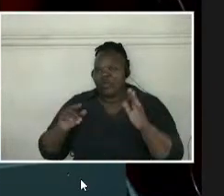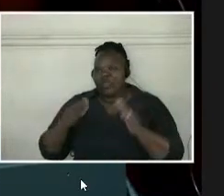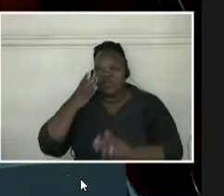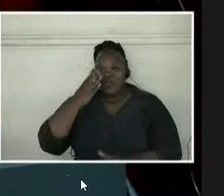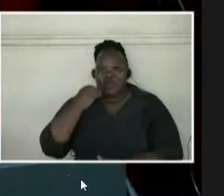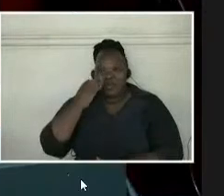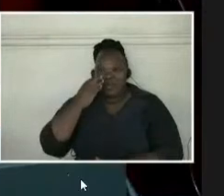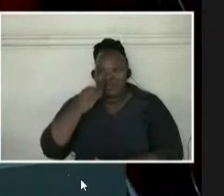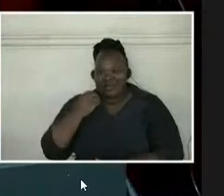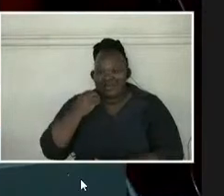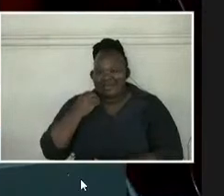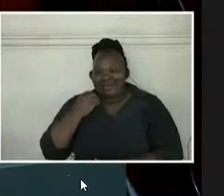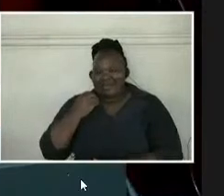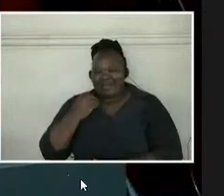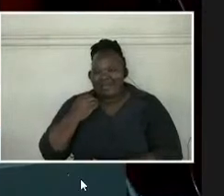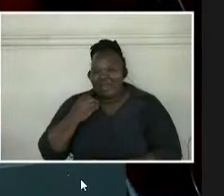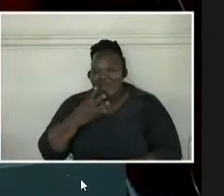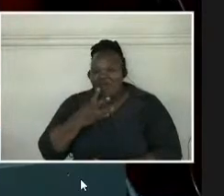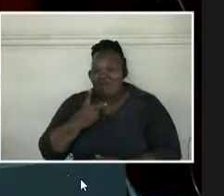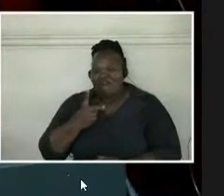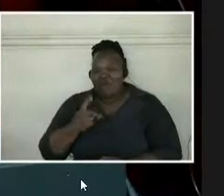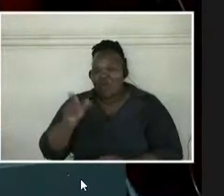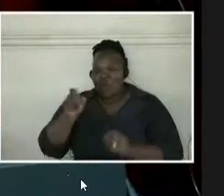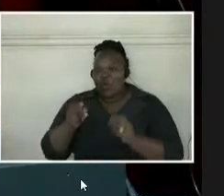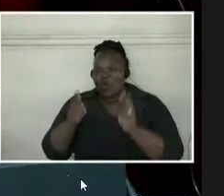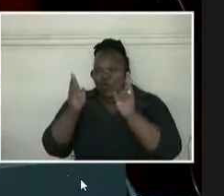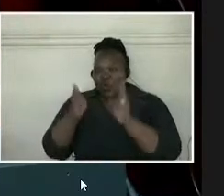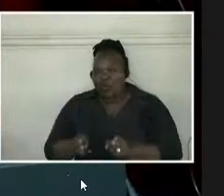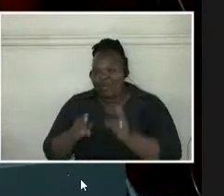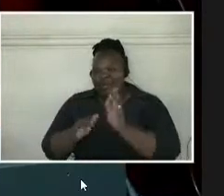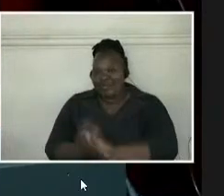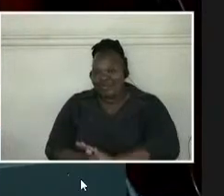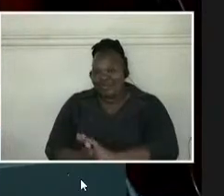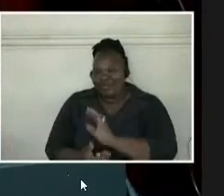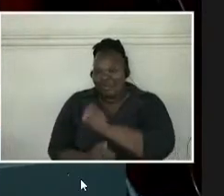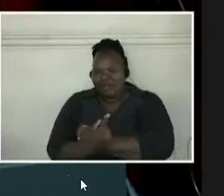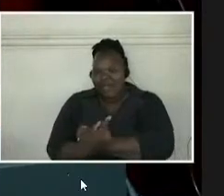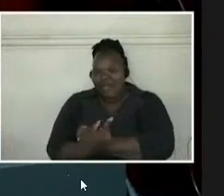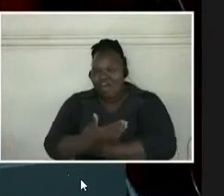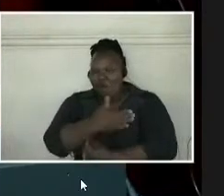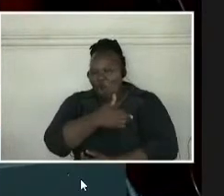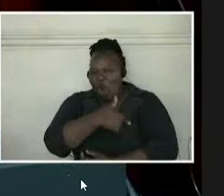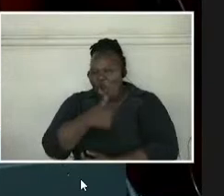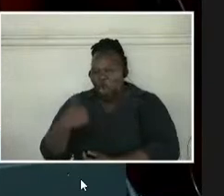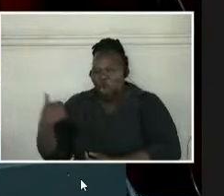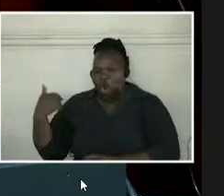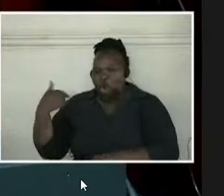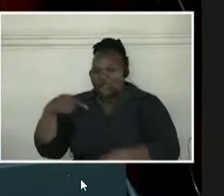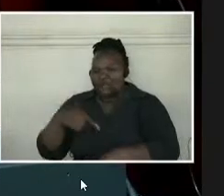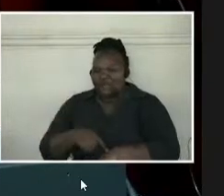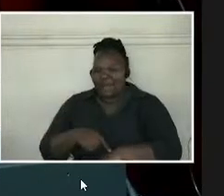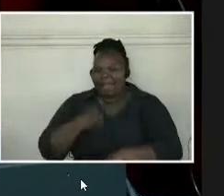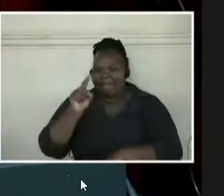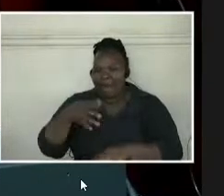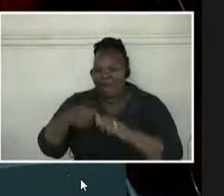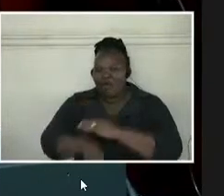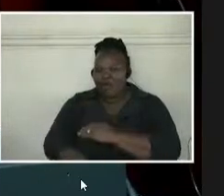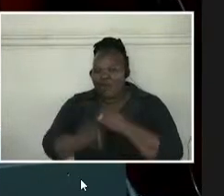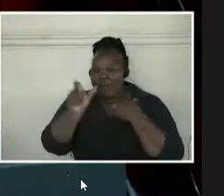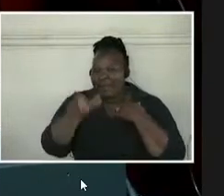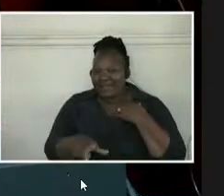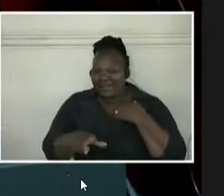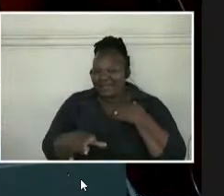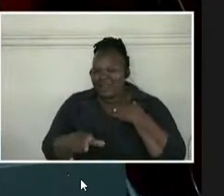of extraordinary human disaster that lasted too long must be born a society of